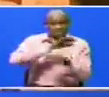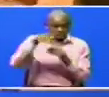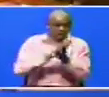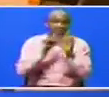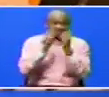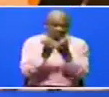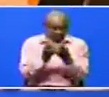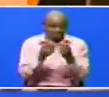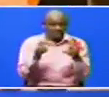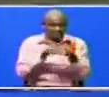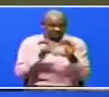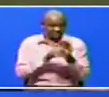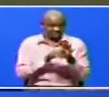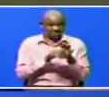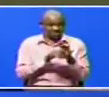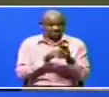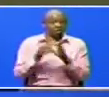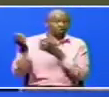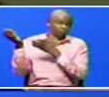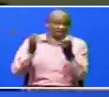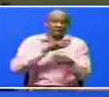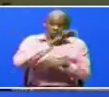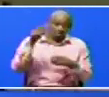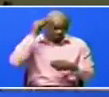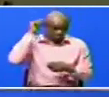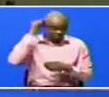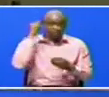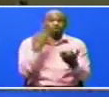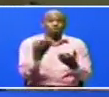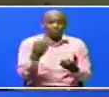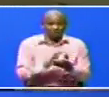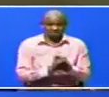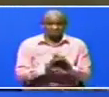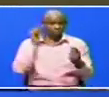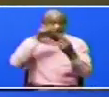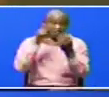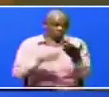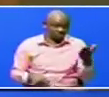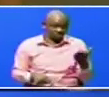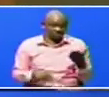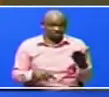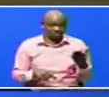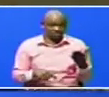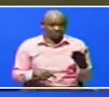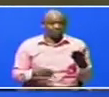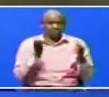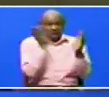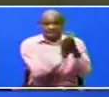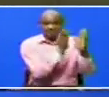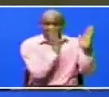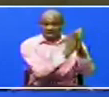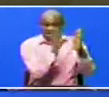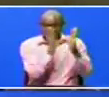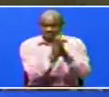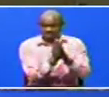team members to bring us all the original documents for purposes of archiving. Mm-hmm. And